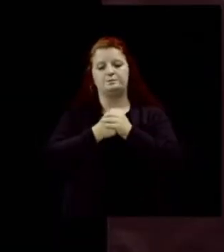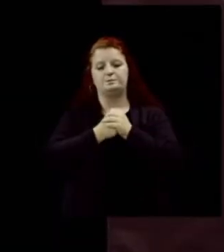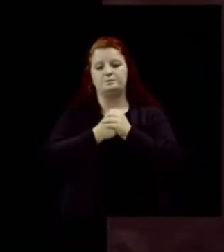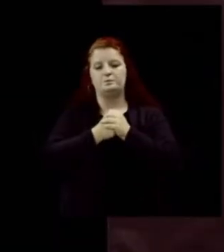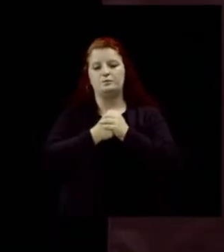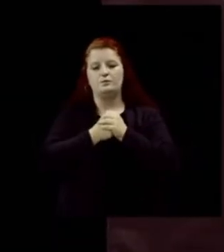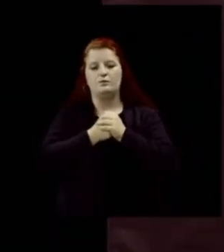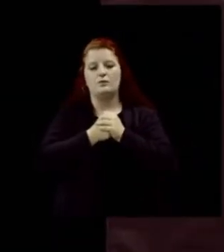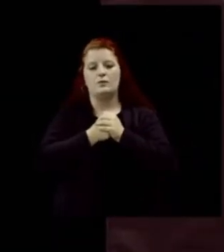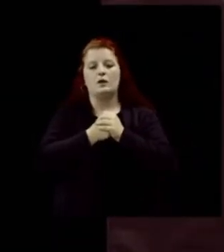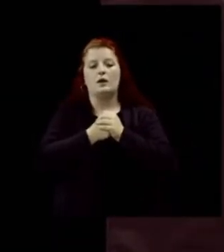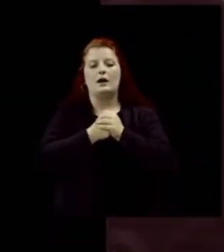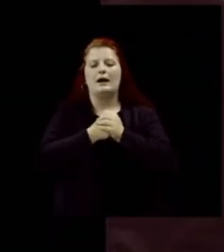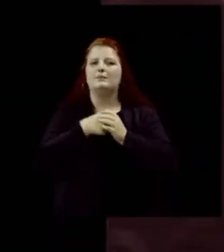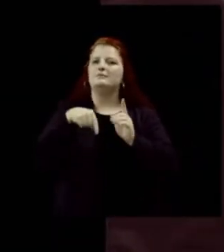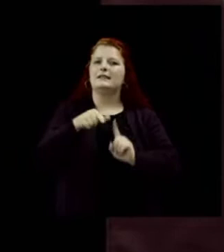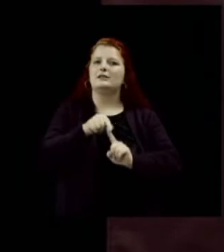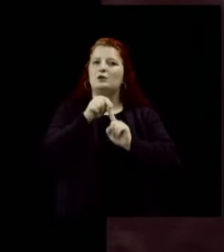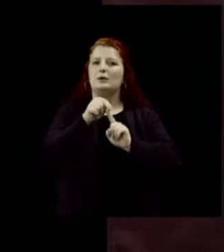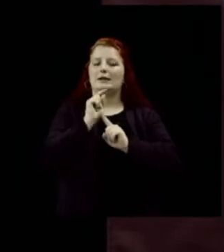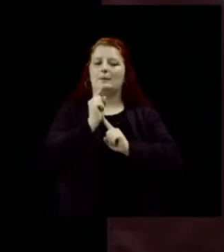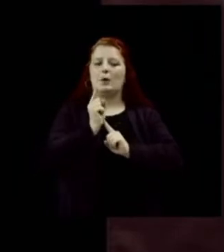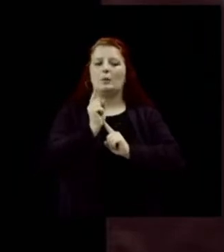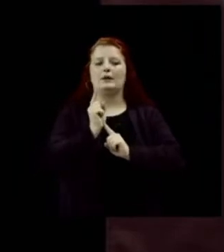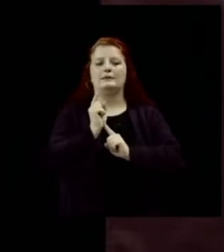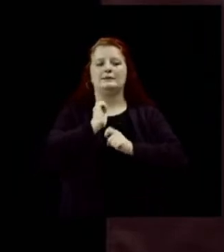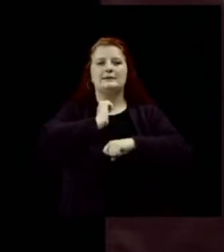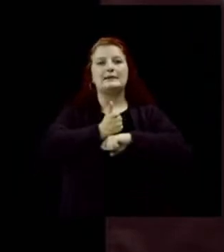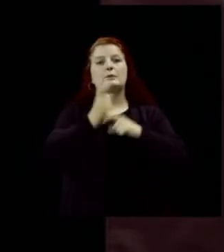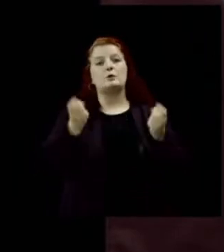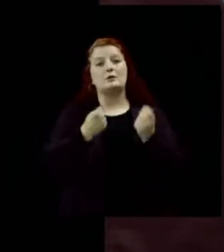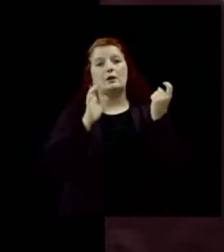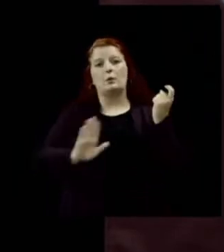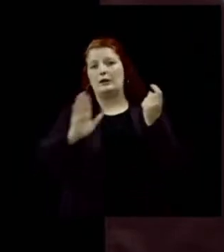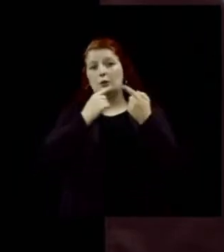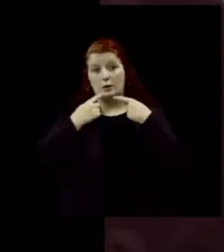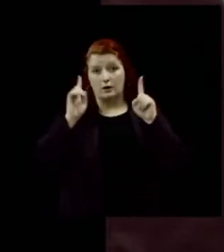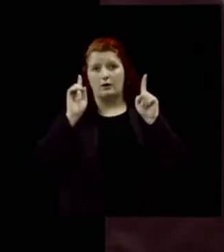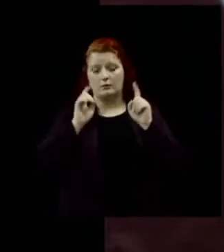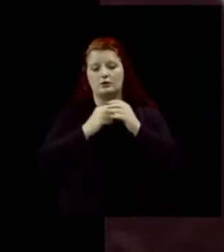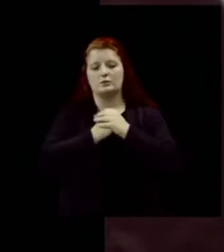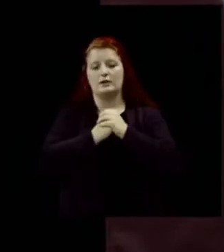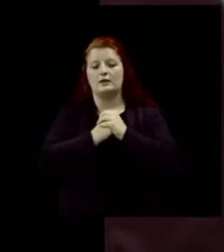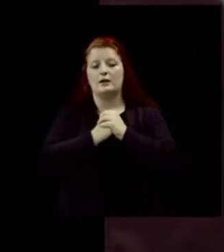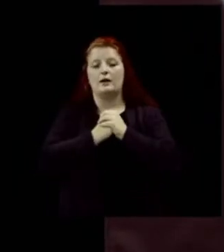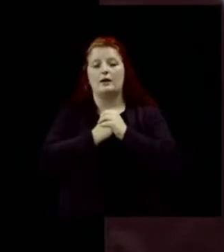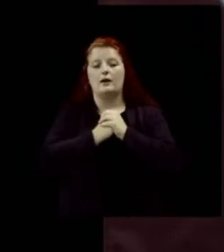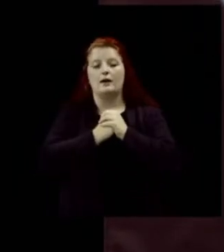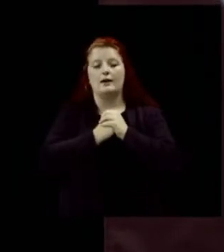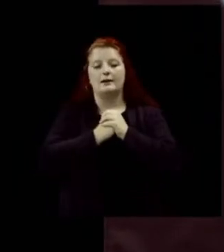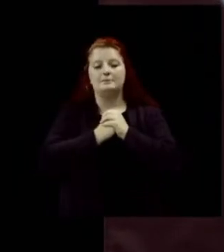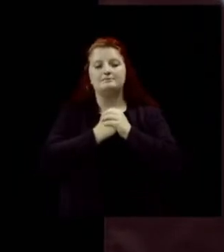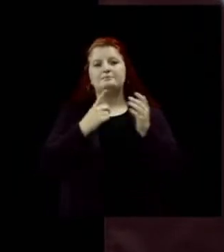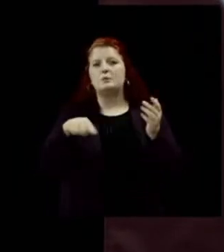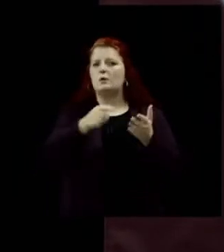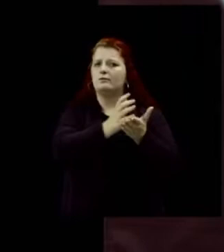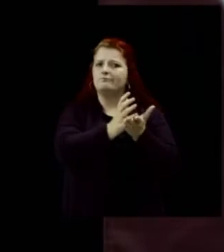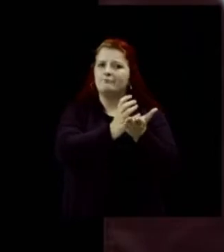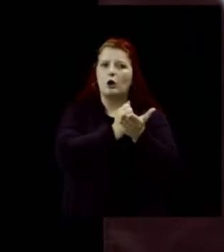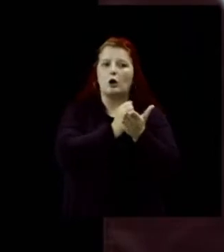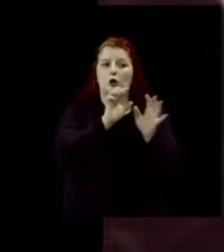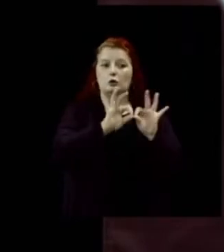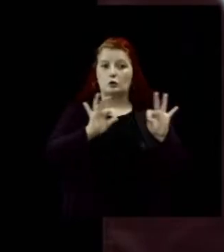This unique moment is designed to celebrate your monumental accomplishment. You have earned a degree in your respective field of